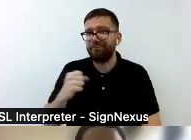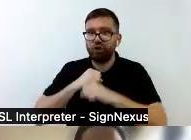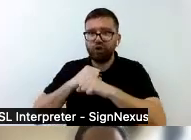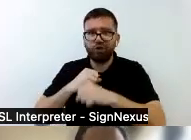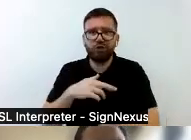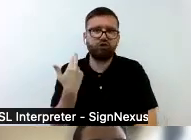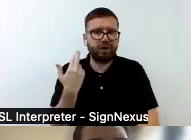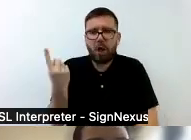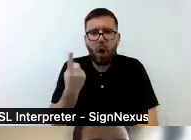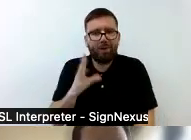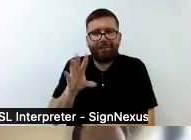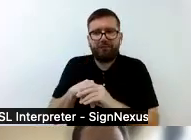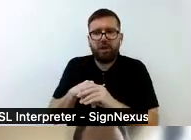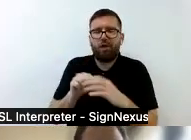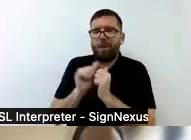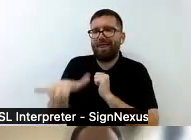internet.